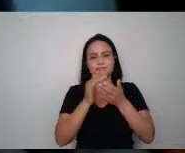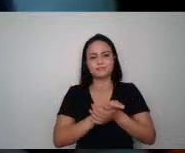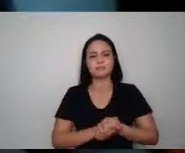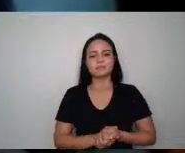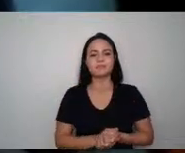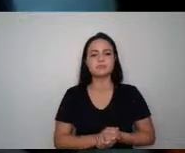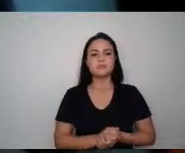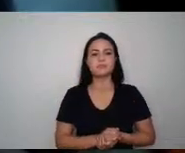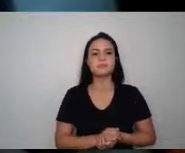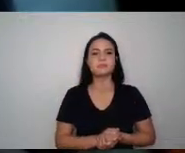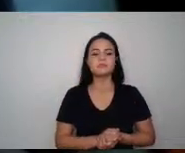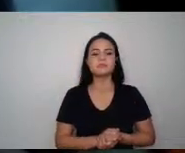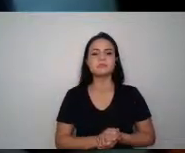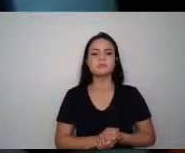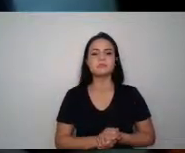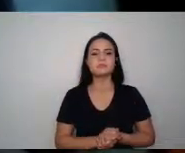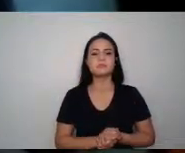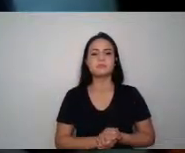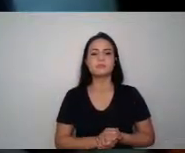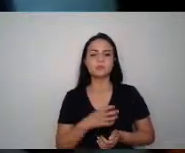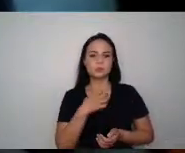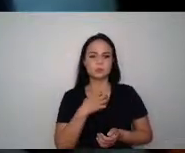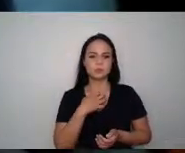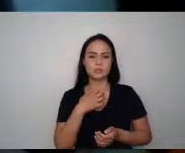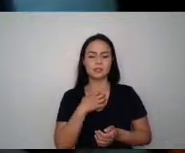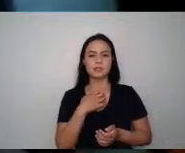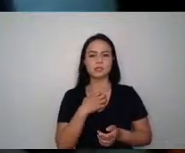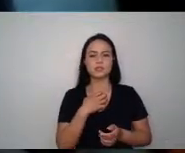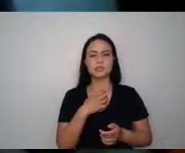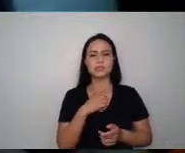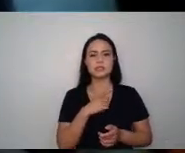it's not continuous.